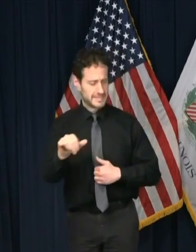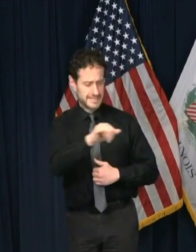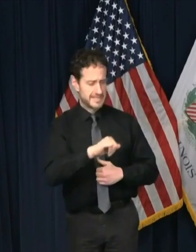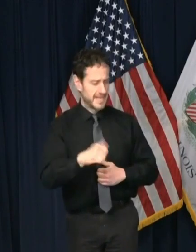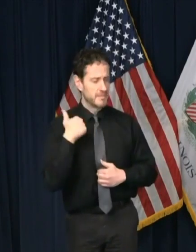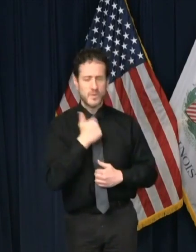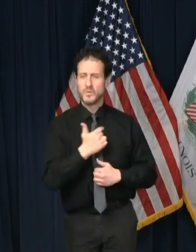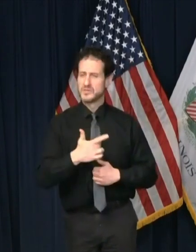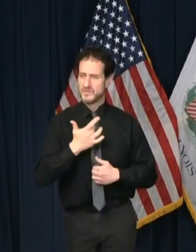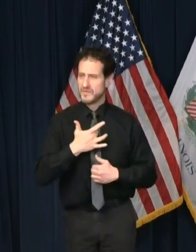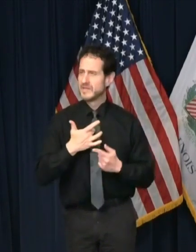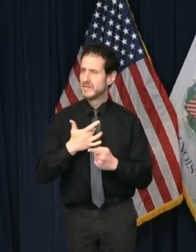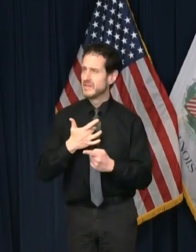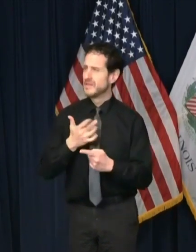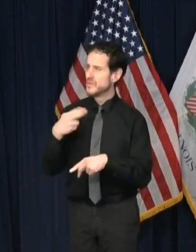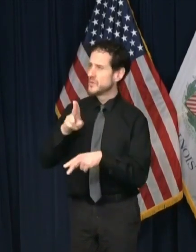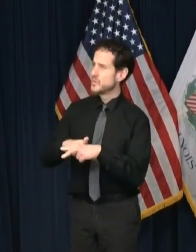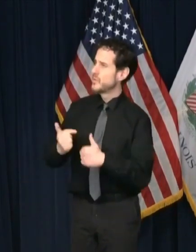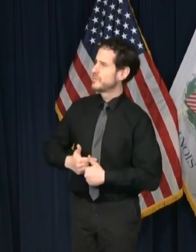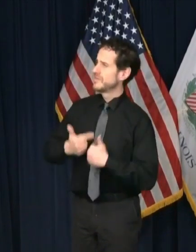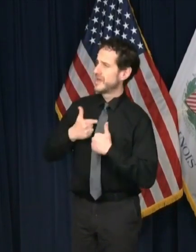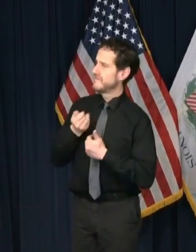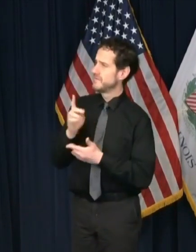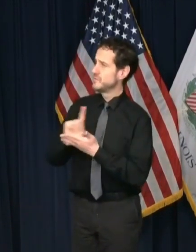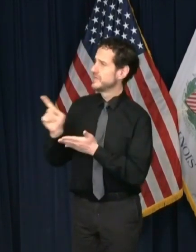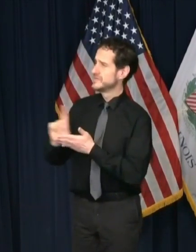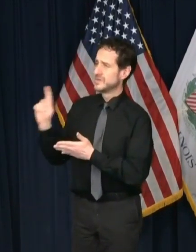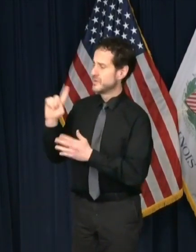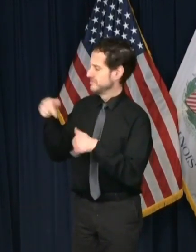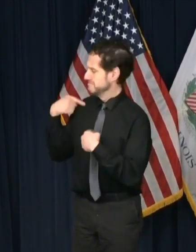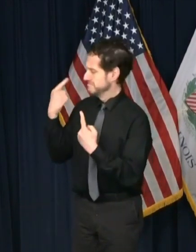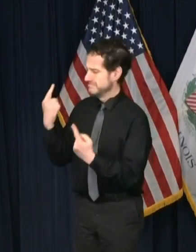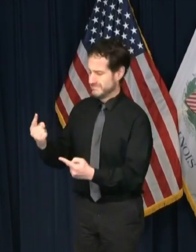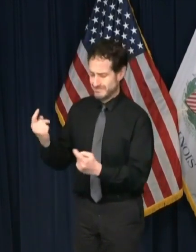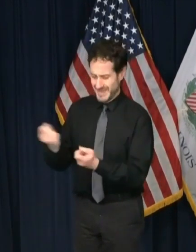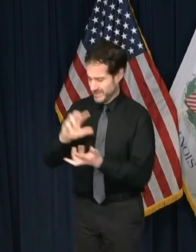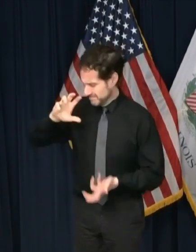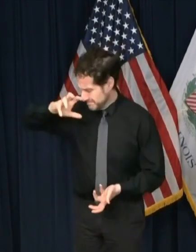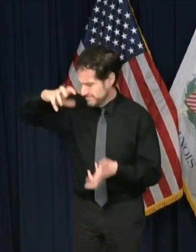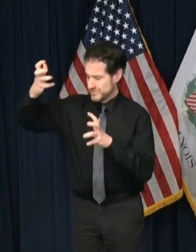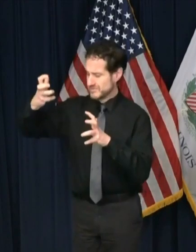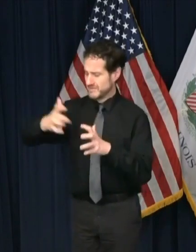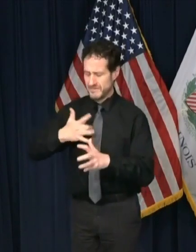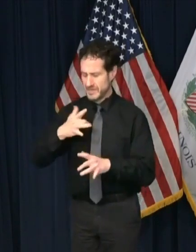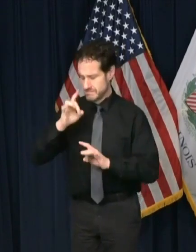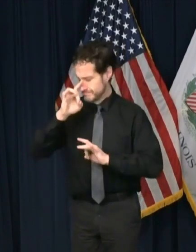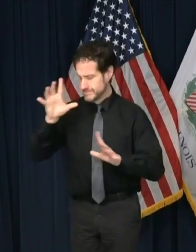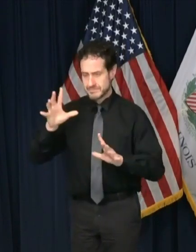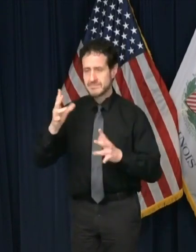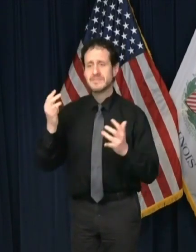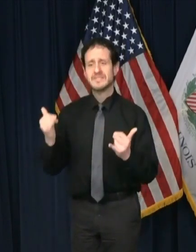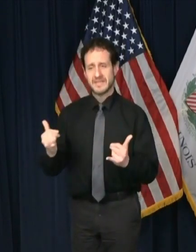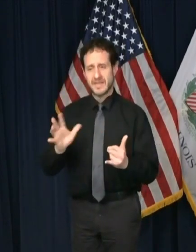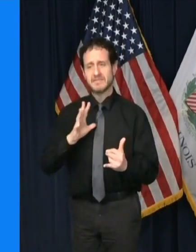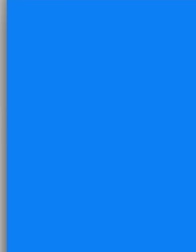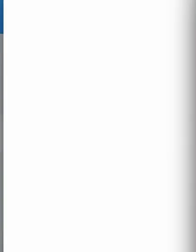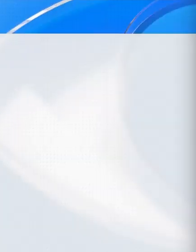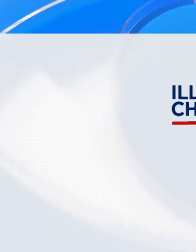of normalcy that we left behind just a few weeks ago. It's okay today to grieve.